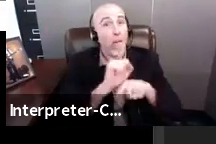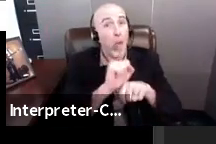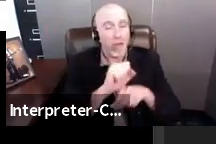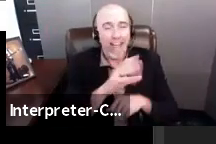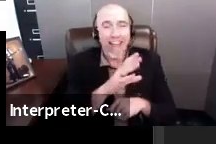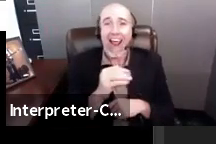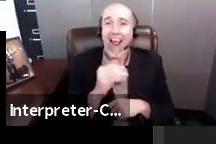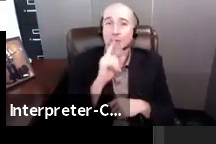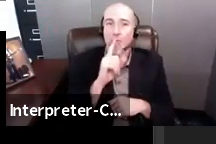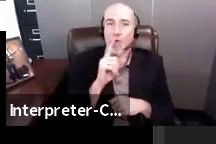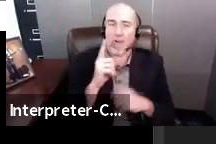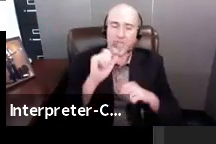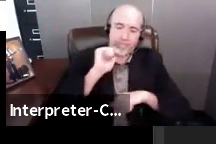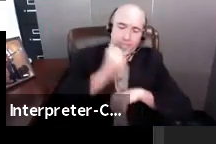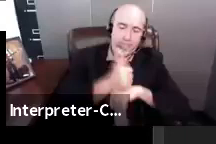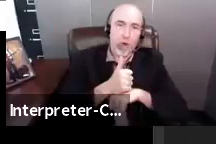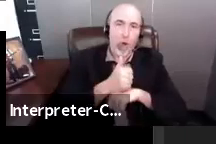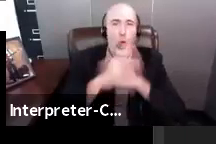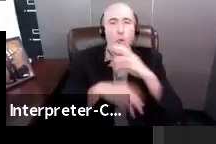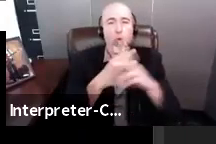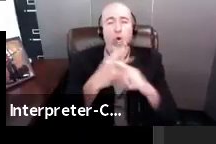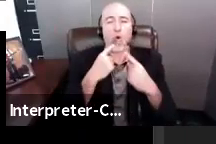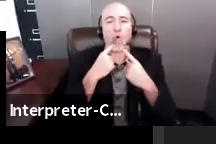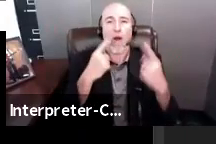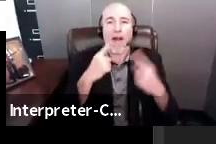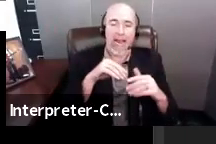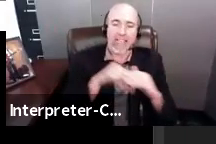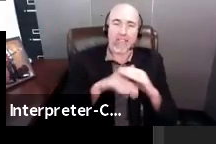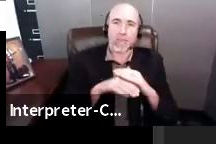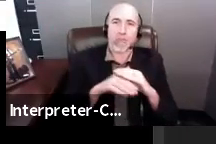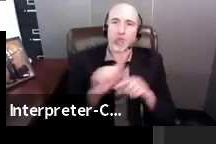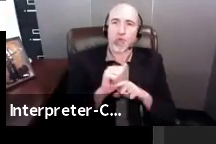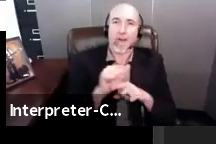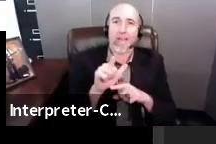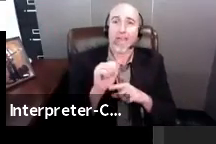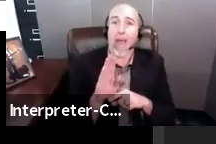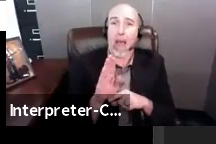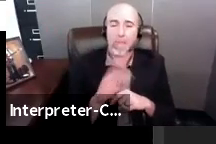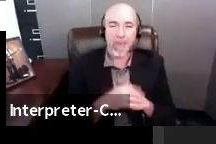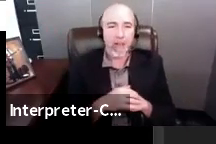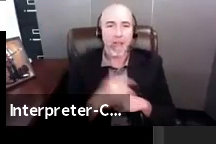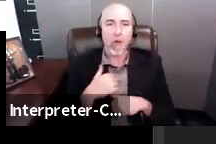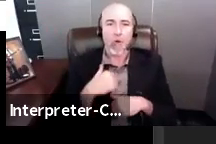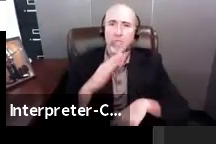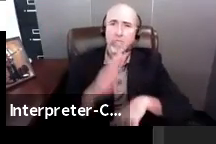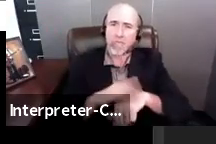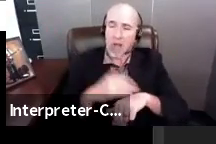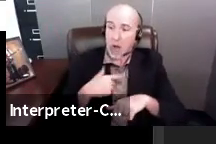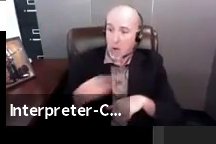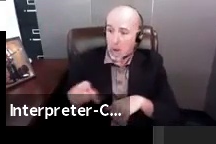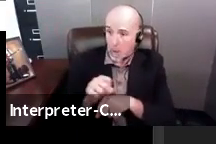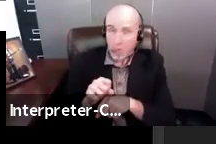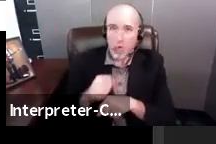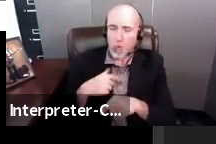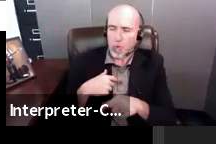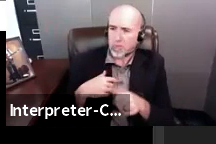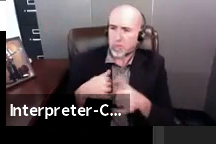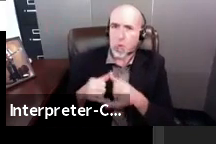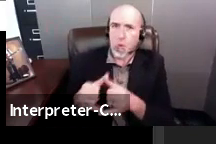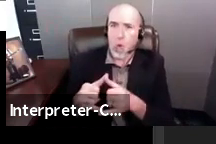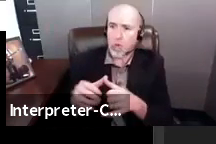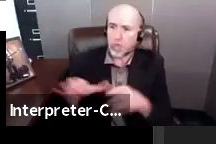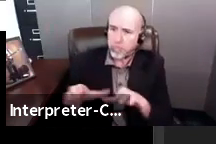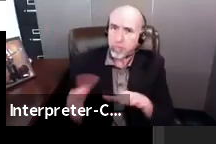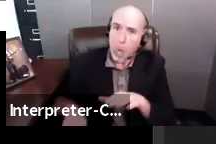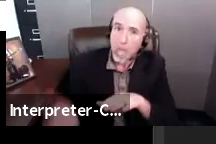to a world-renowned traveling accessibility awareness lab. To reward employees who go above and beyond their regular job duties in